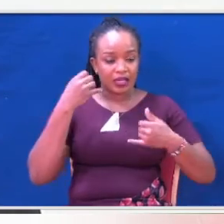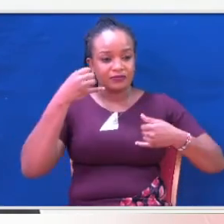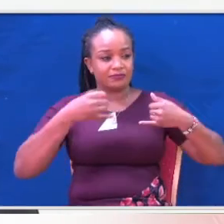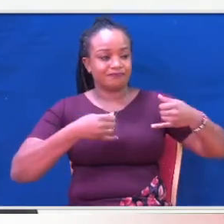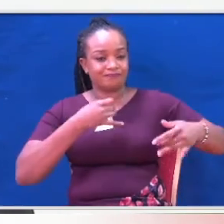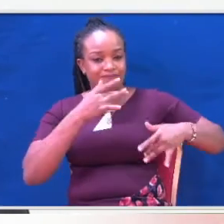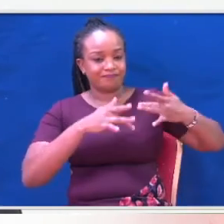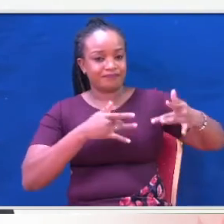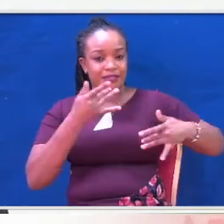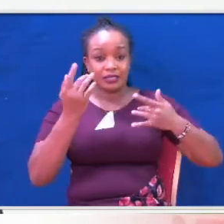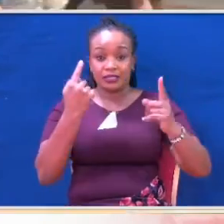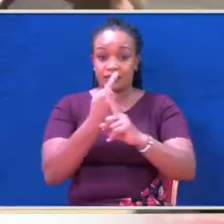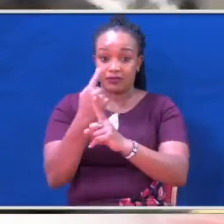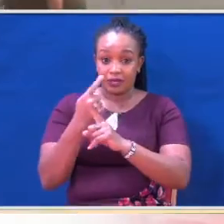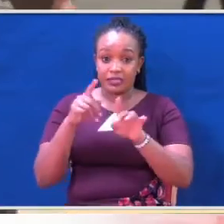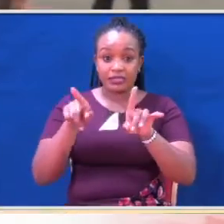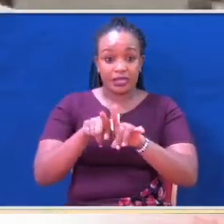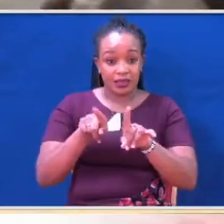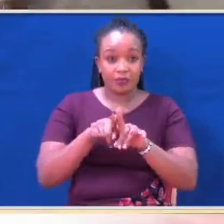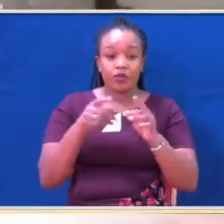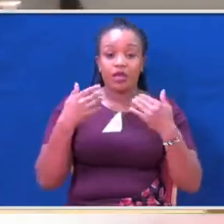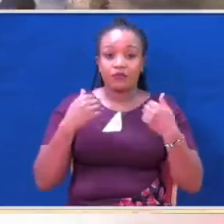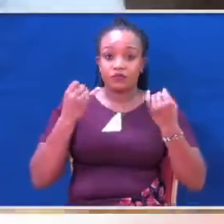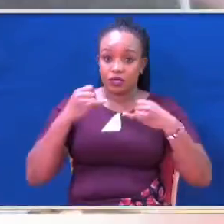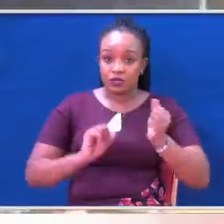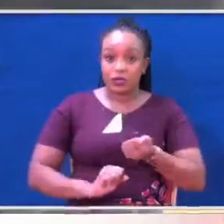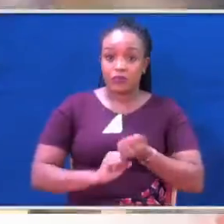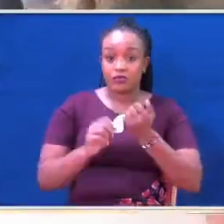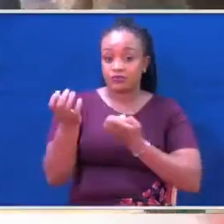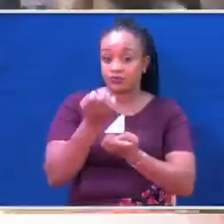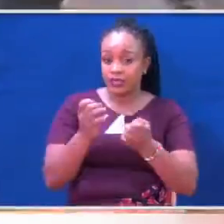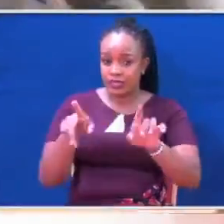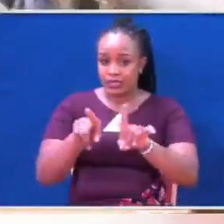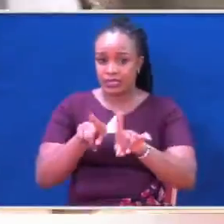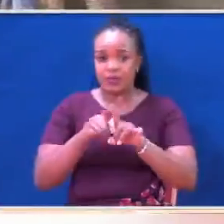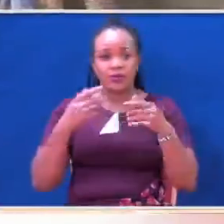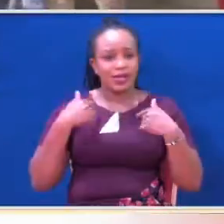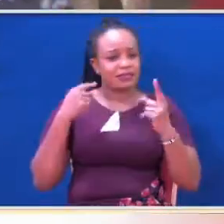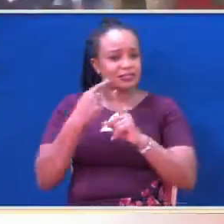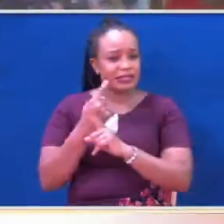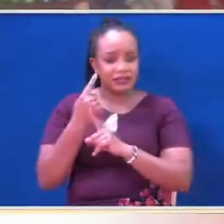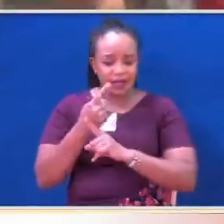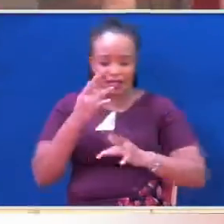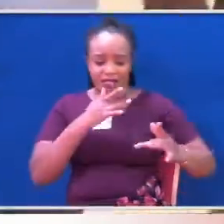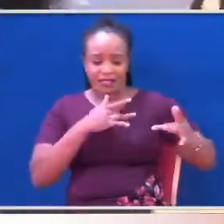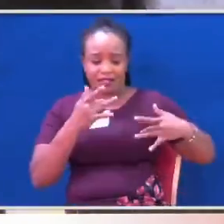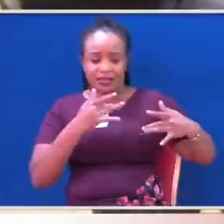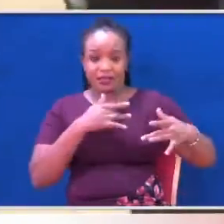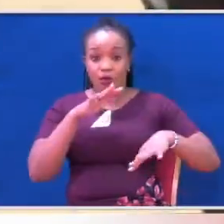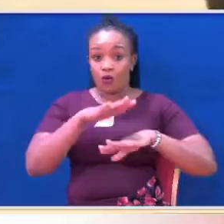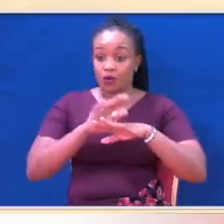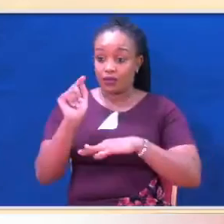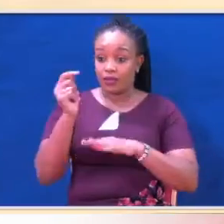know that we have been moving the economy. However, the directive has elicited mixed reactions among Kenyans, with